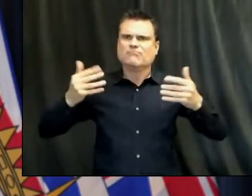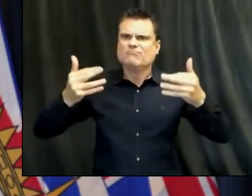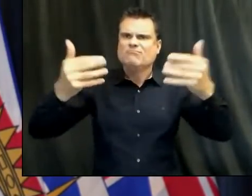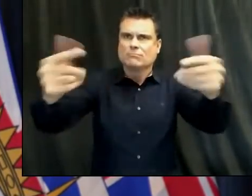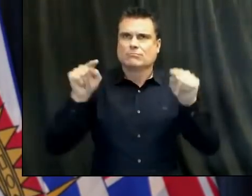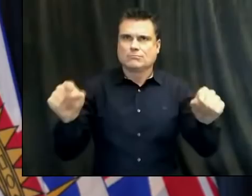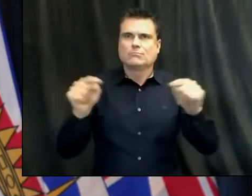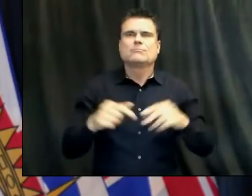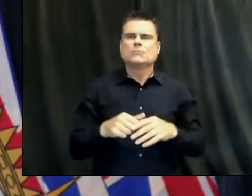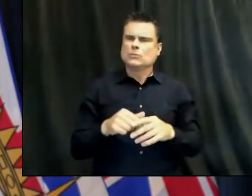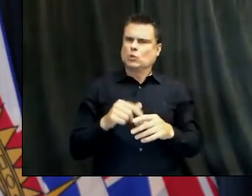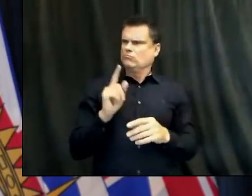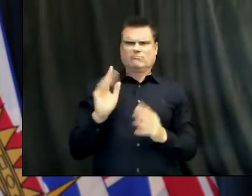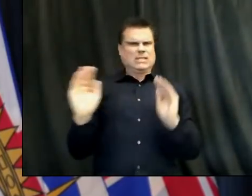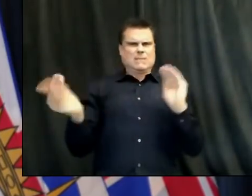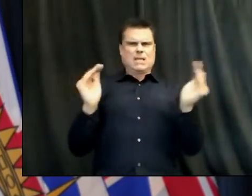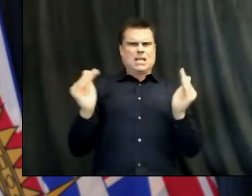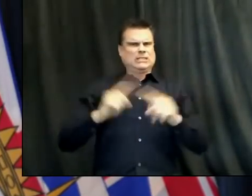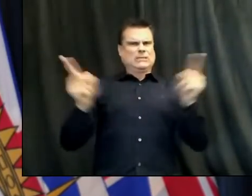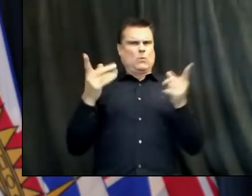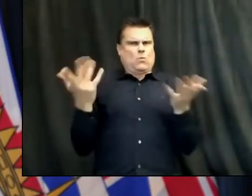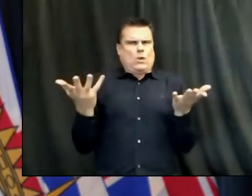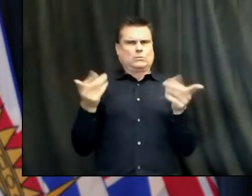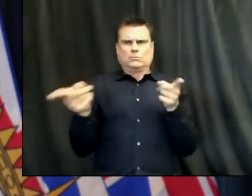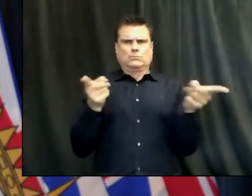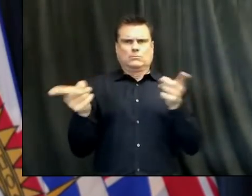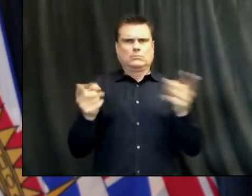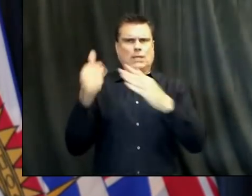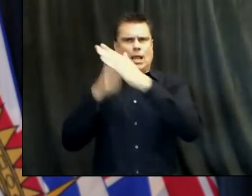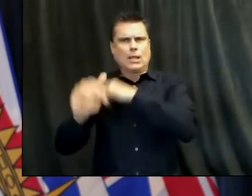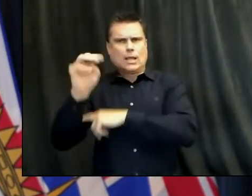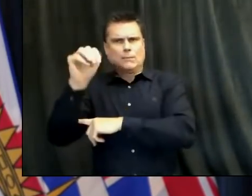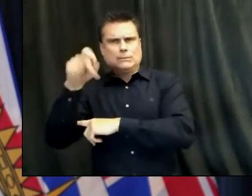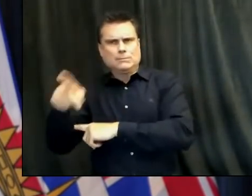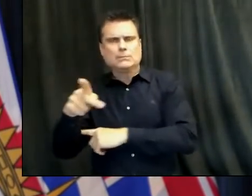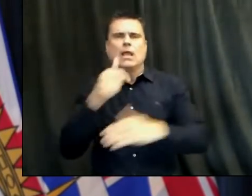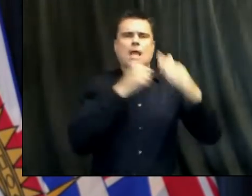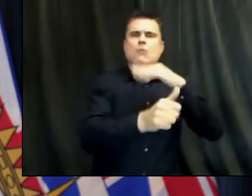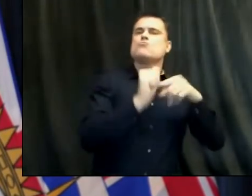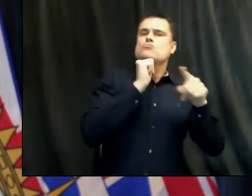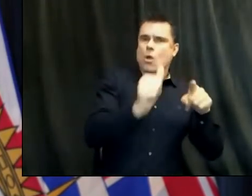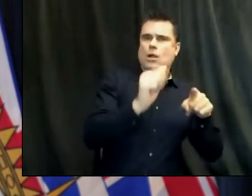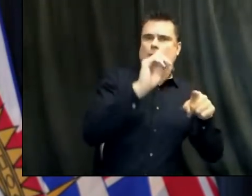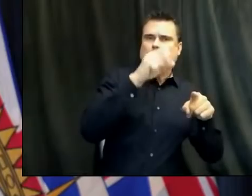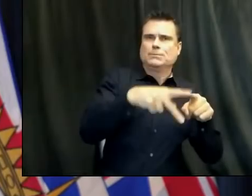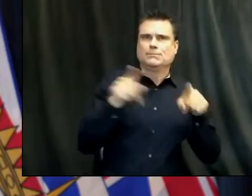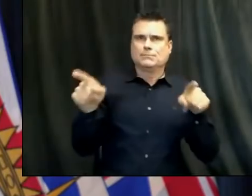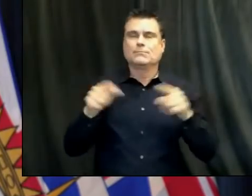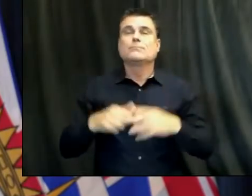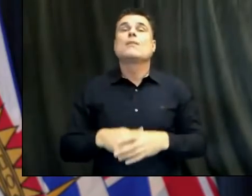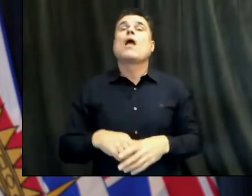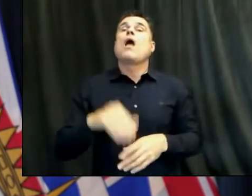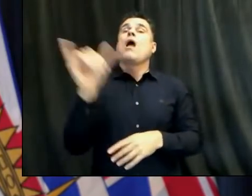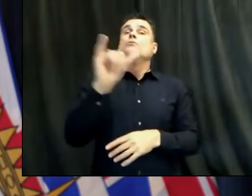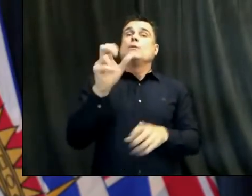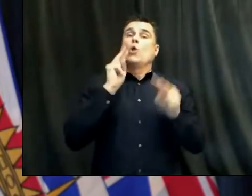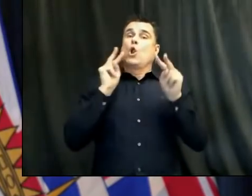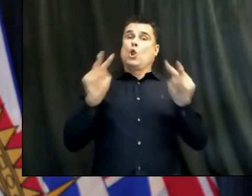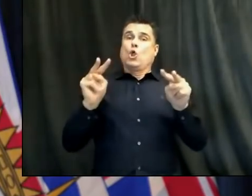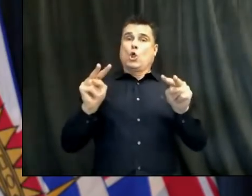two groups. And that more accurately reflects some of the community transmission that we are seeing across the